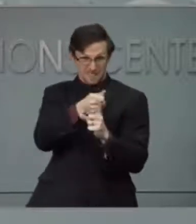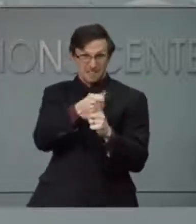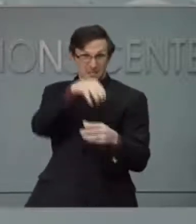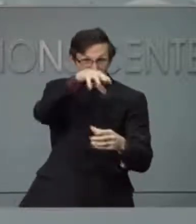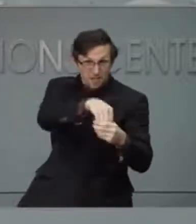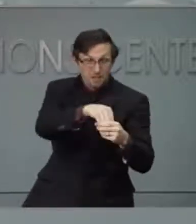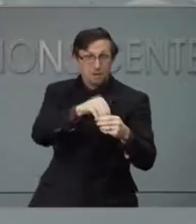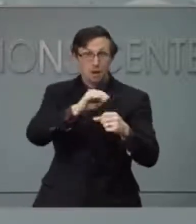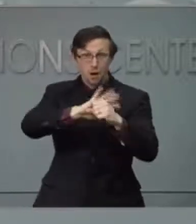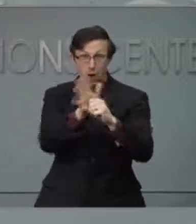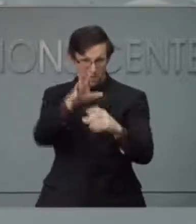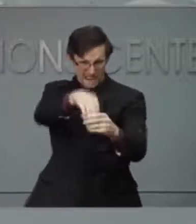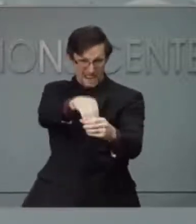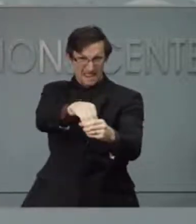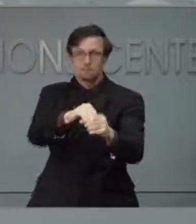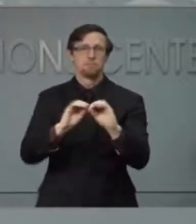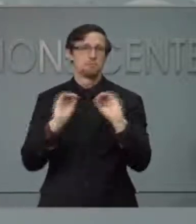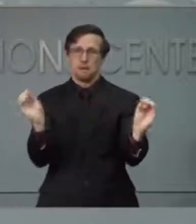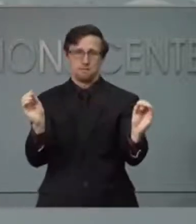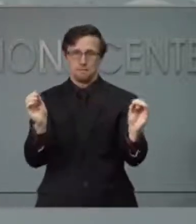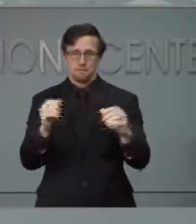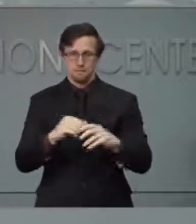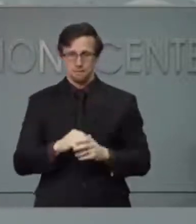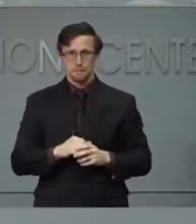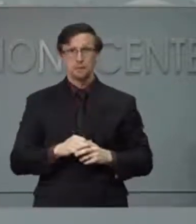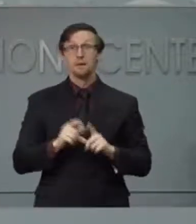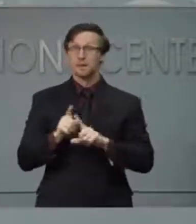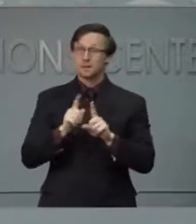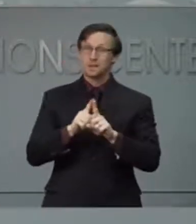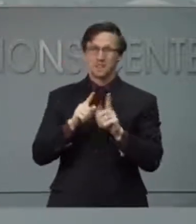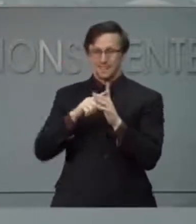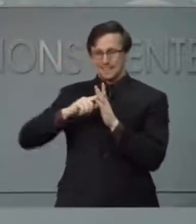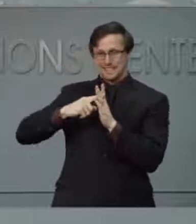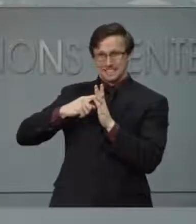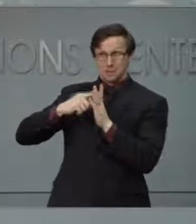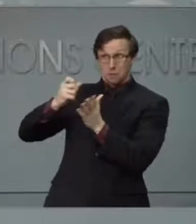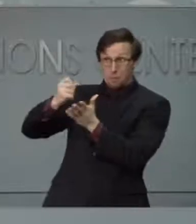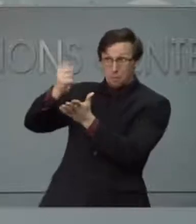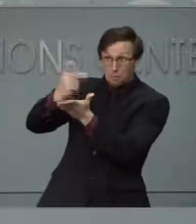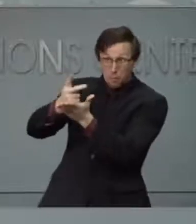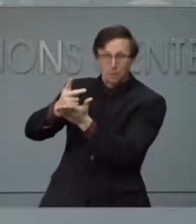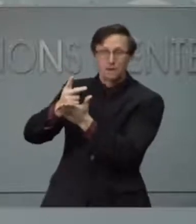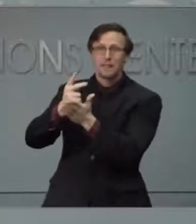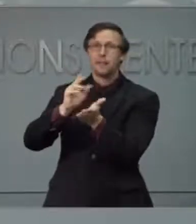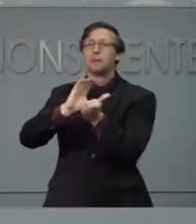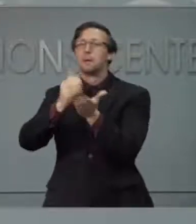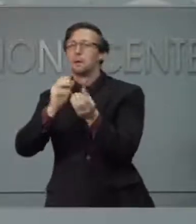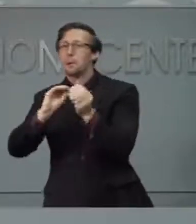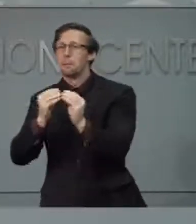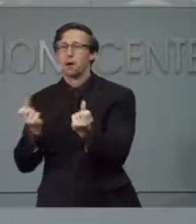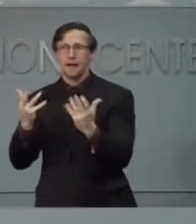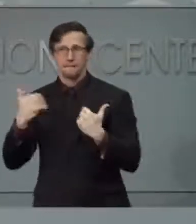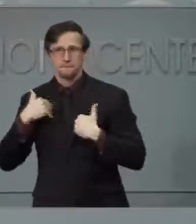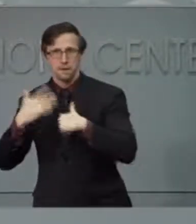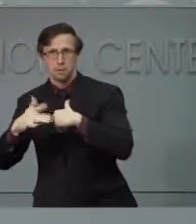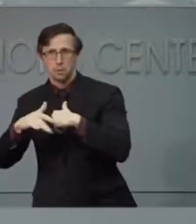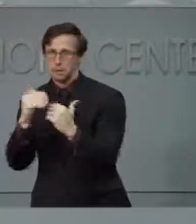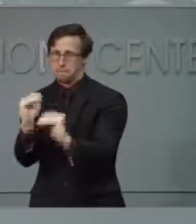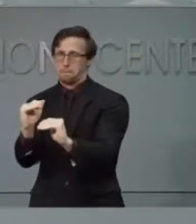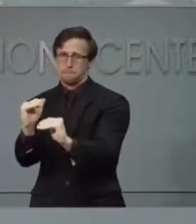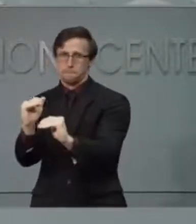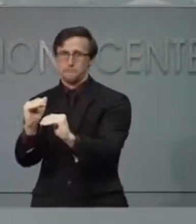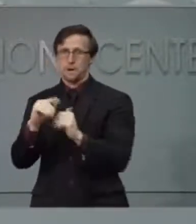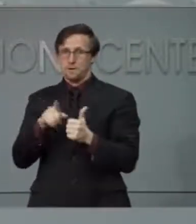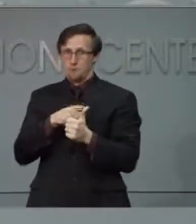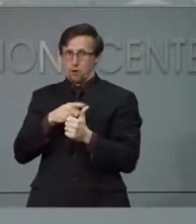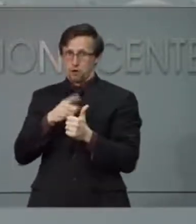vaccines. Supplies of the vaccine will be very limited at first, and these initial supplies will go to long-term